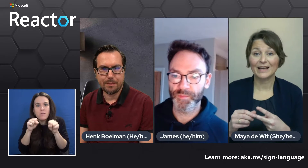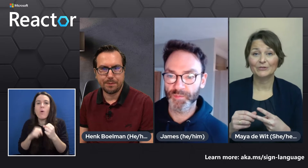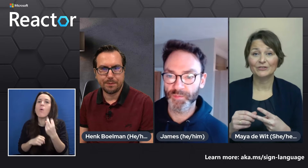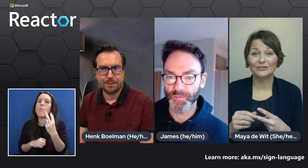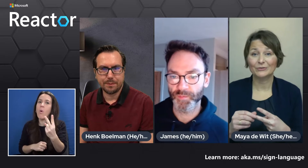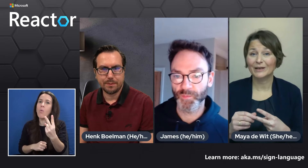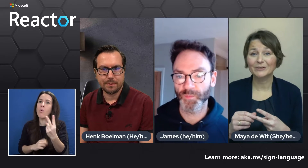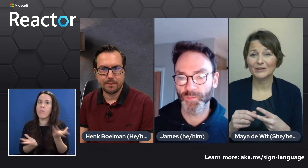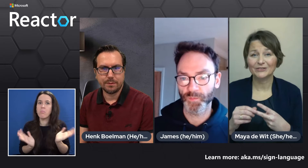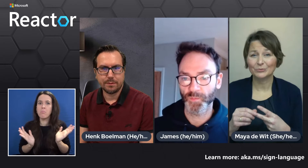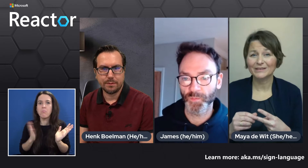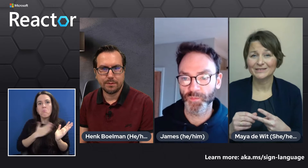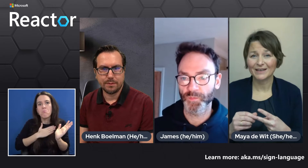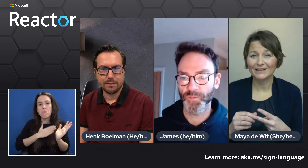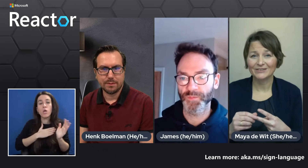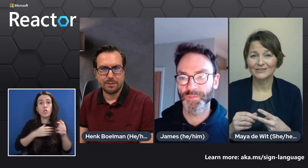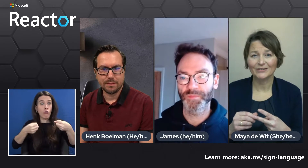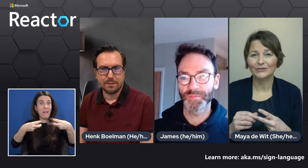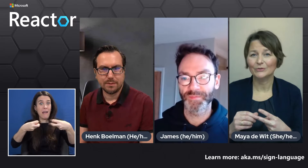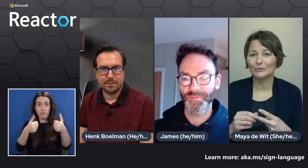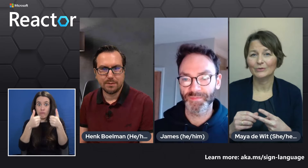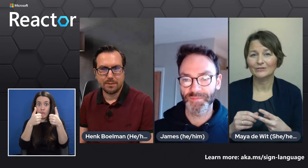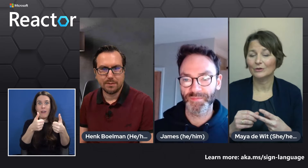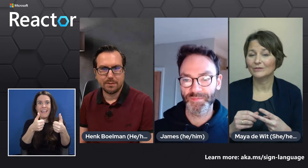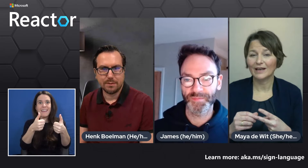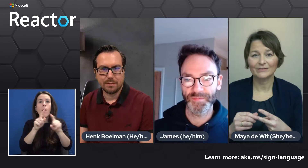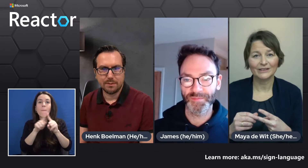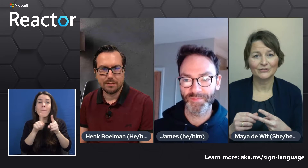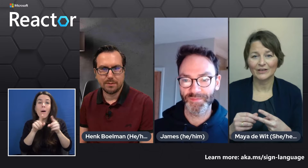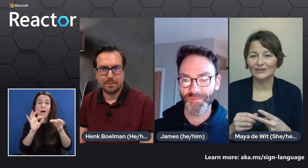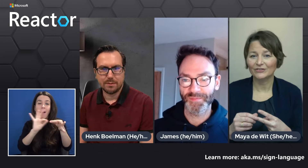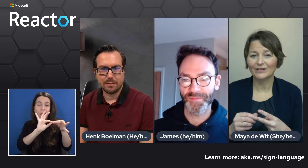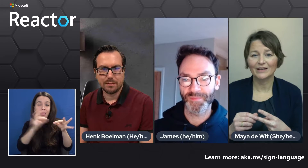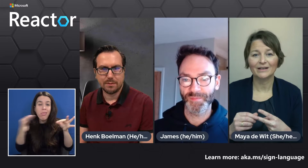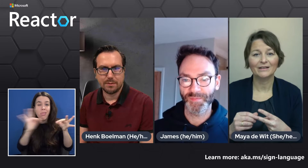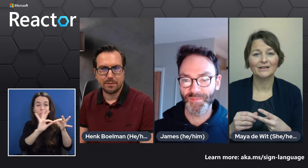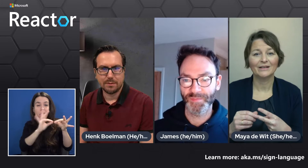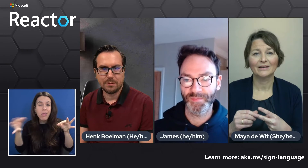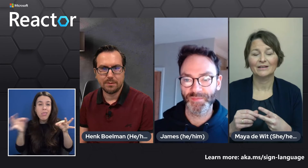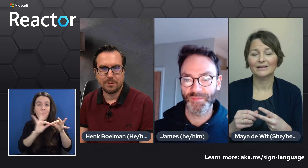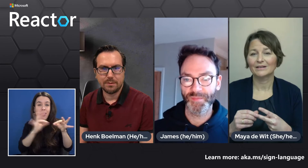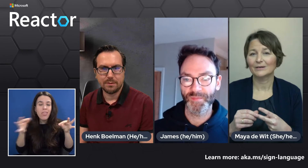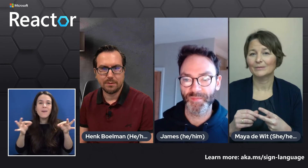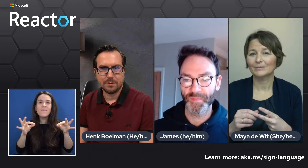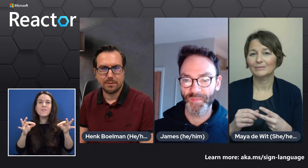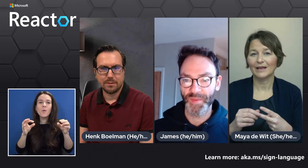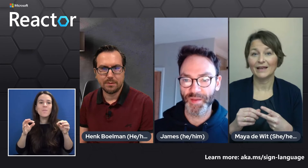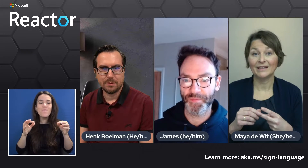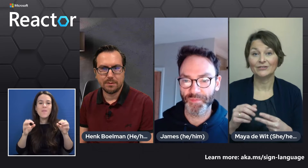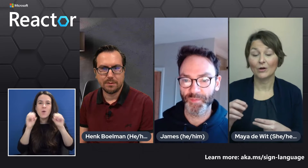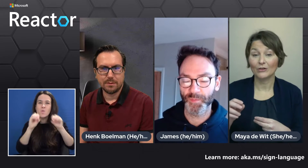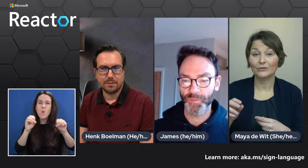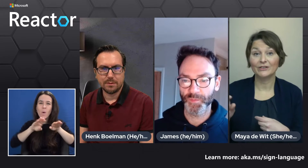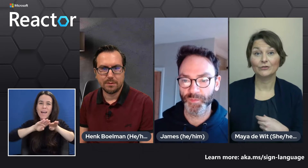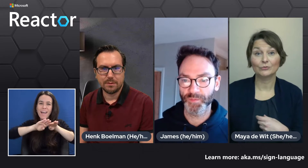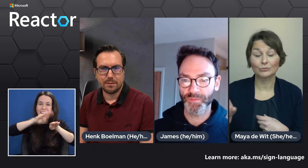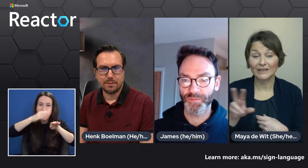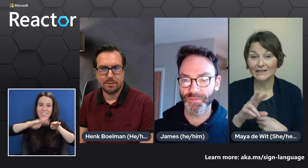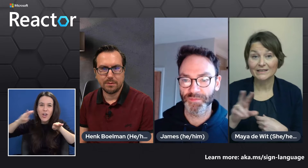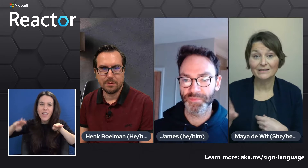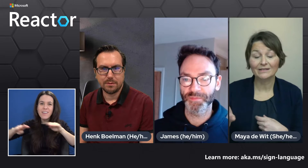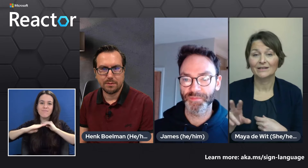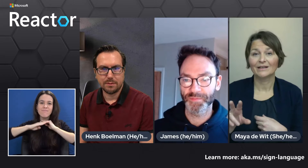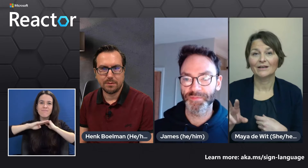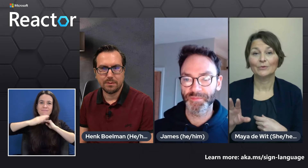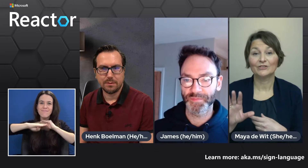closed captions are great, but it's written text. You don't have the intonation there. And it's all you need to